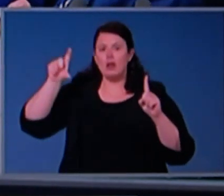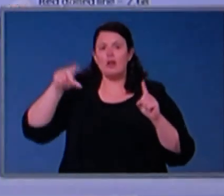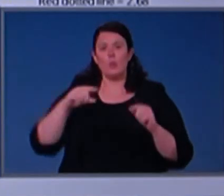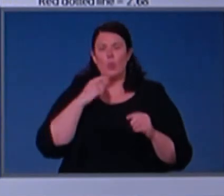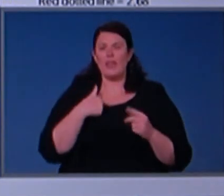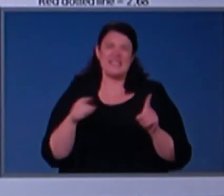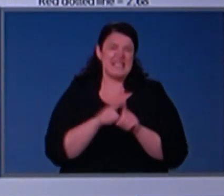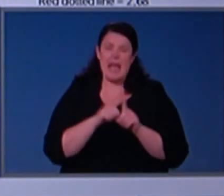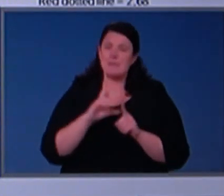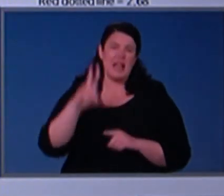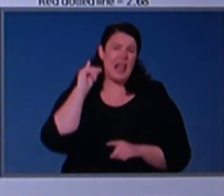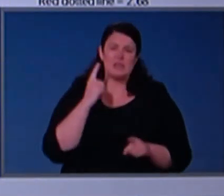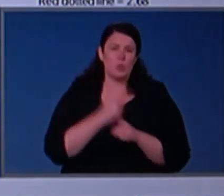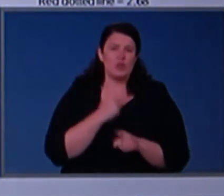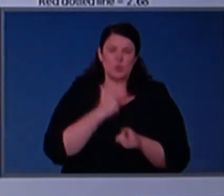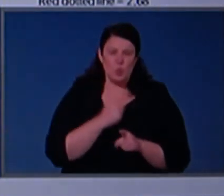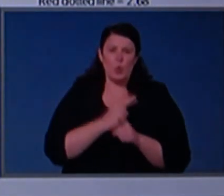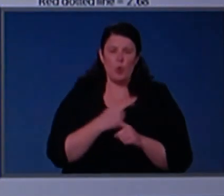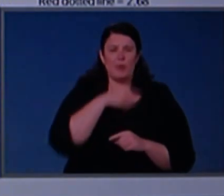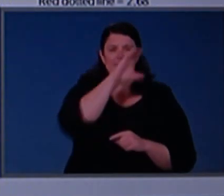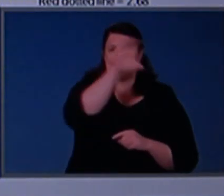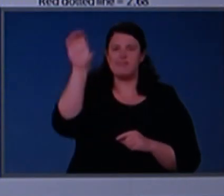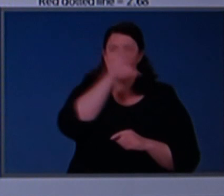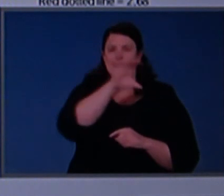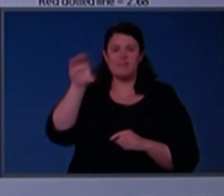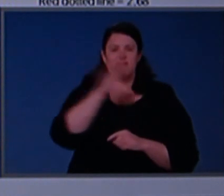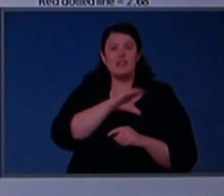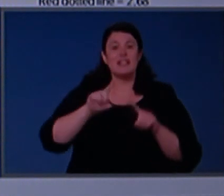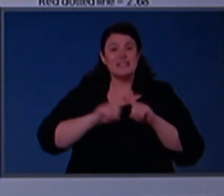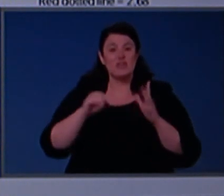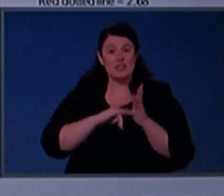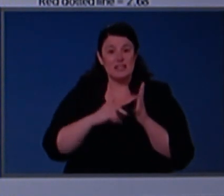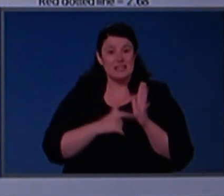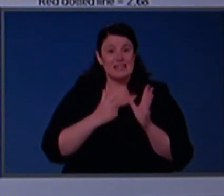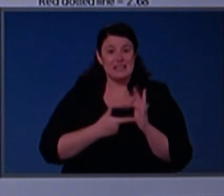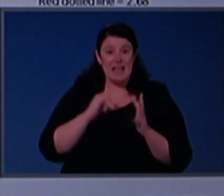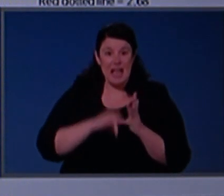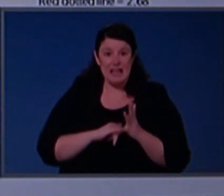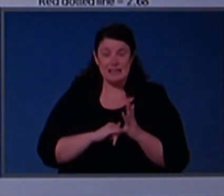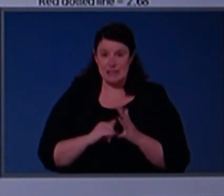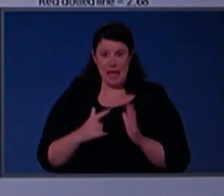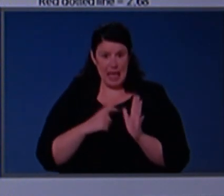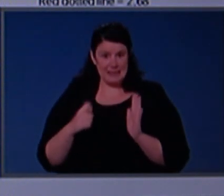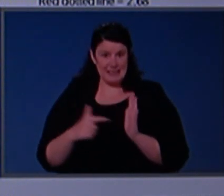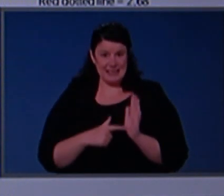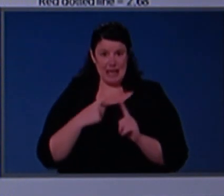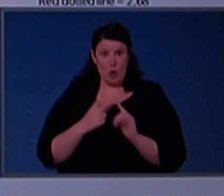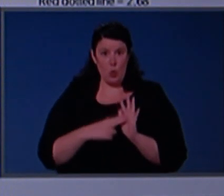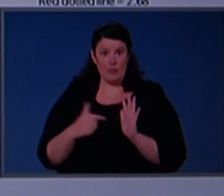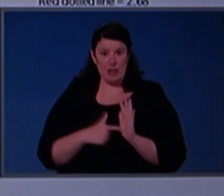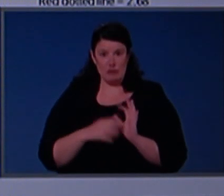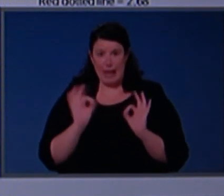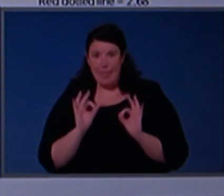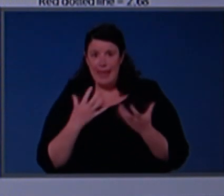week. And as you can see, ACT and the Northern Territory aren't here because their case numbers are so low that there's